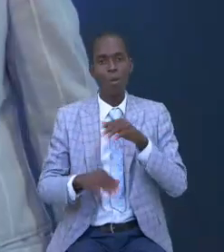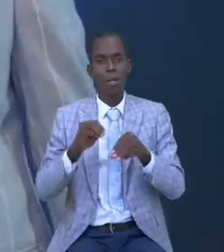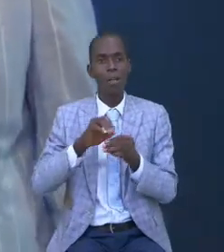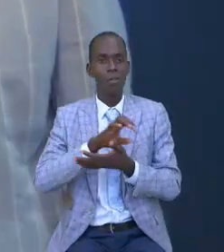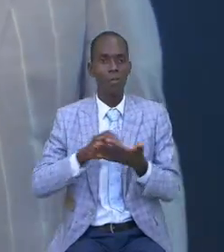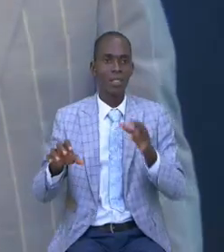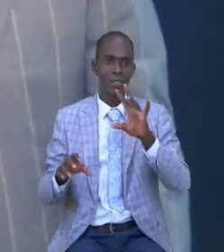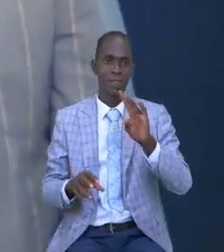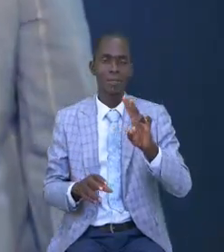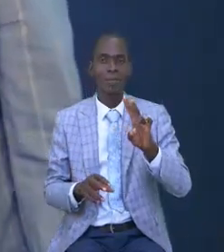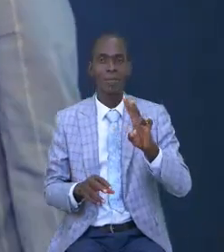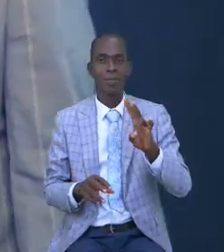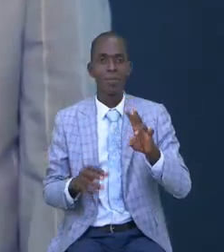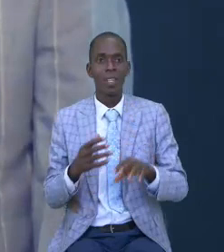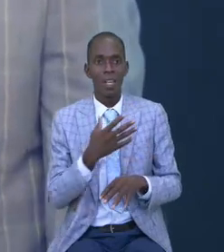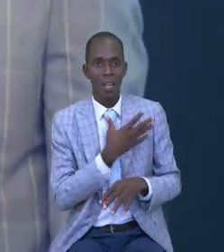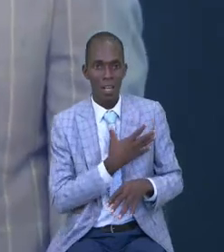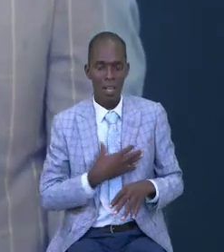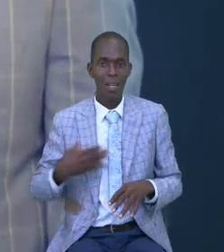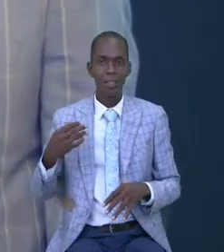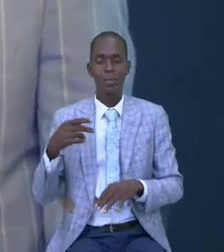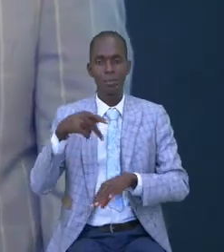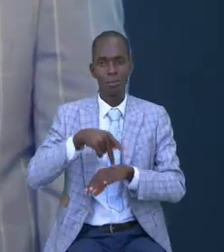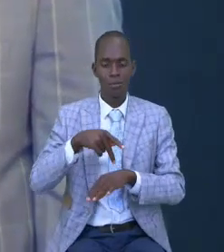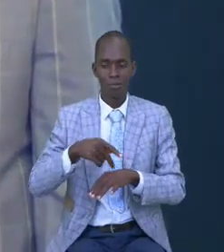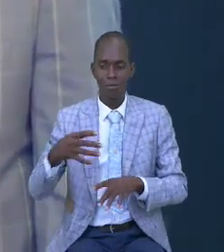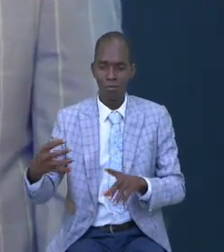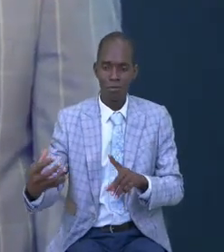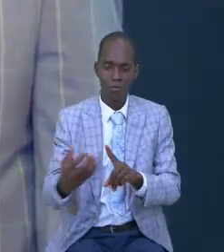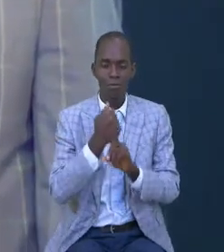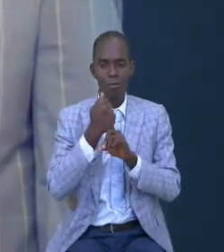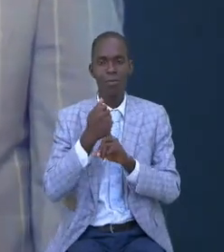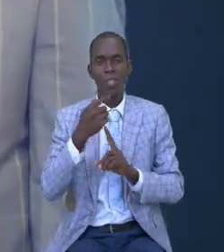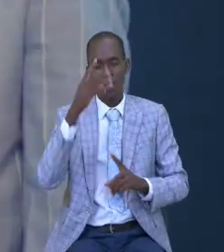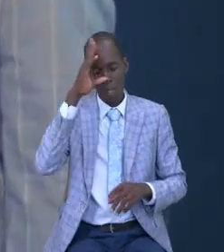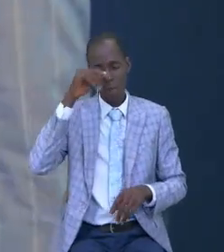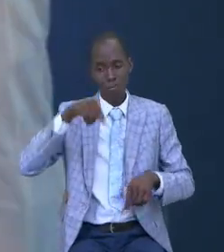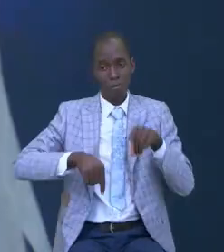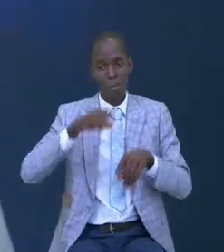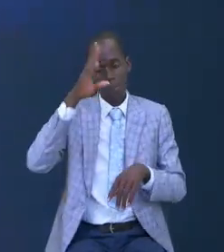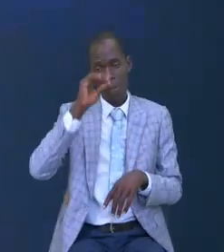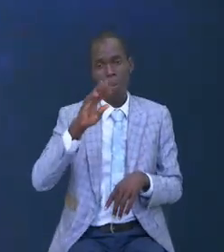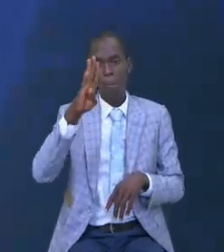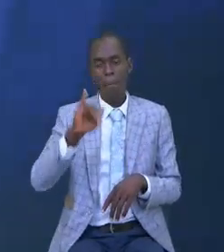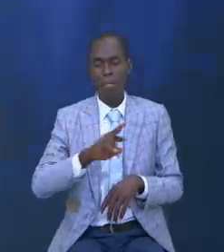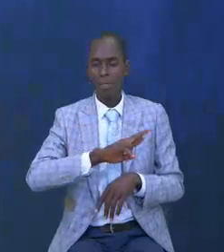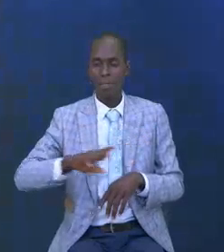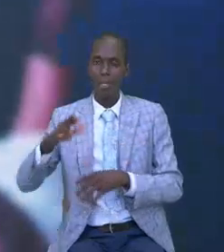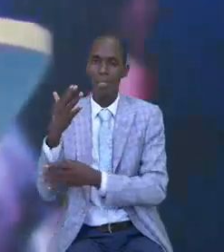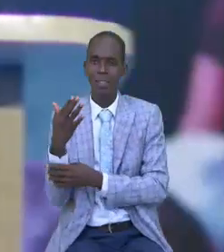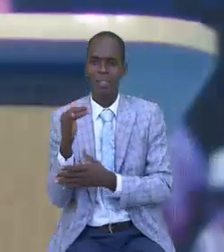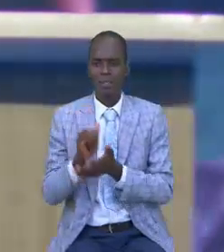verse 7, and he took him by the right hand. The man did